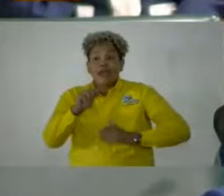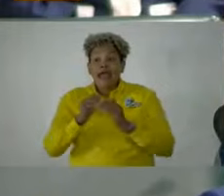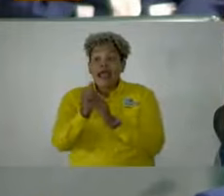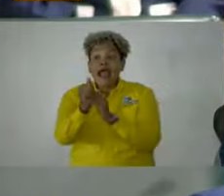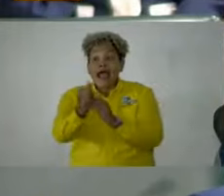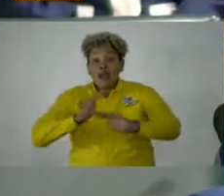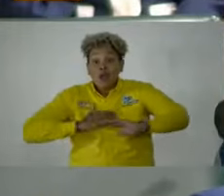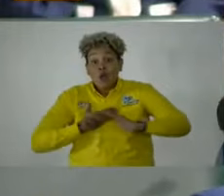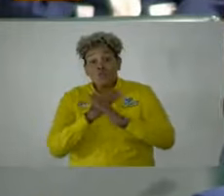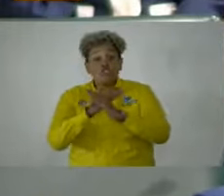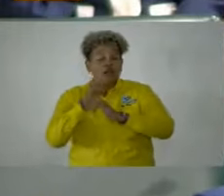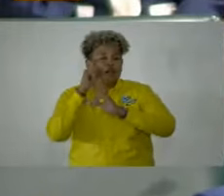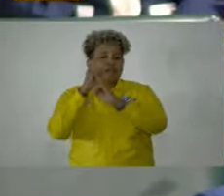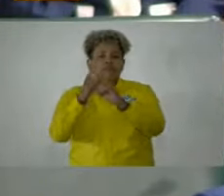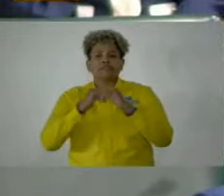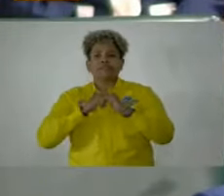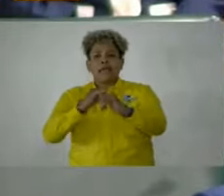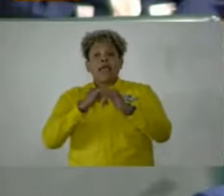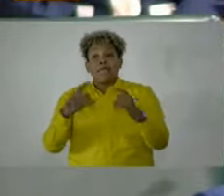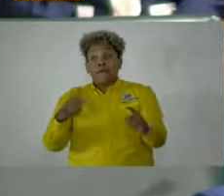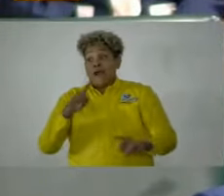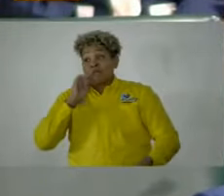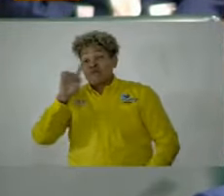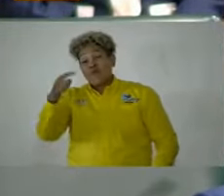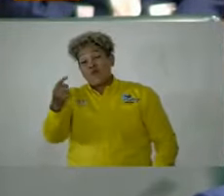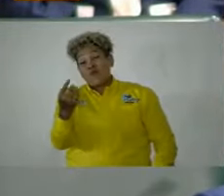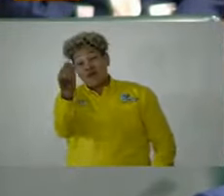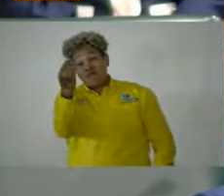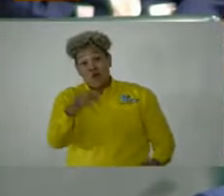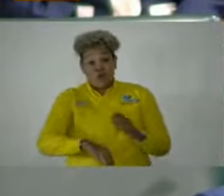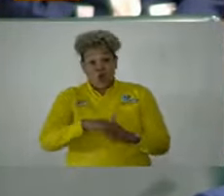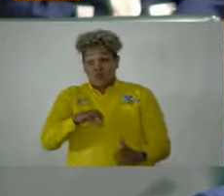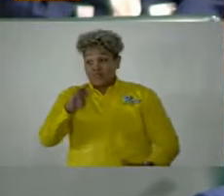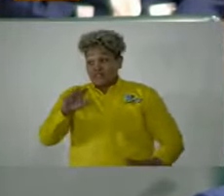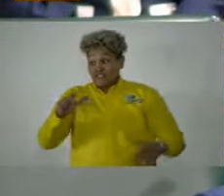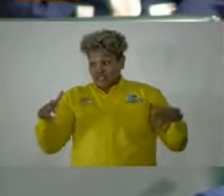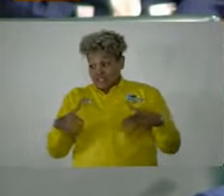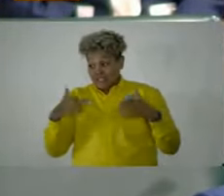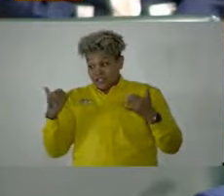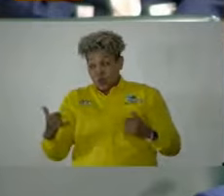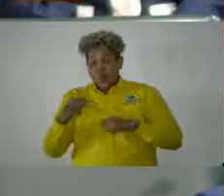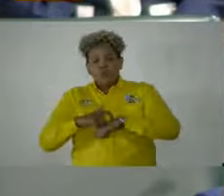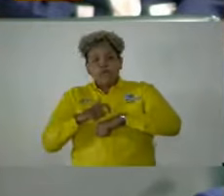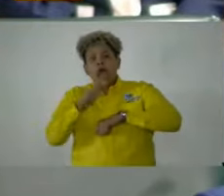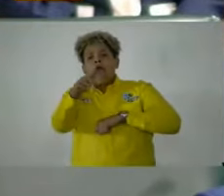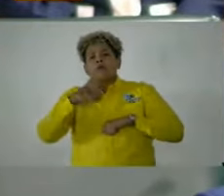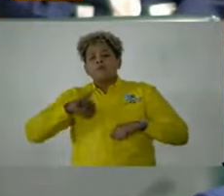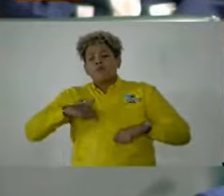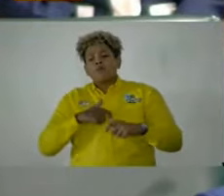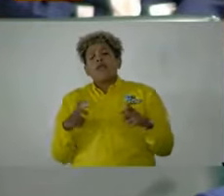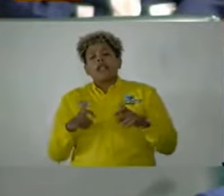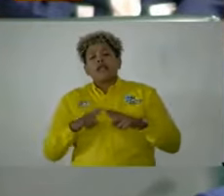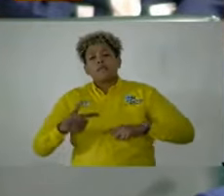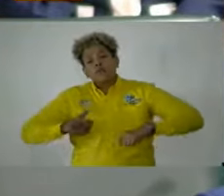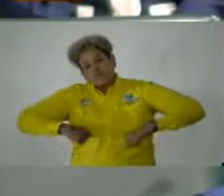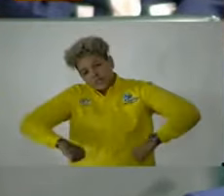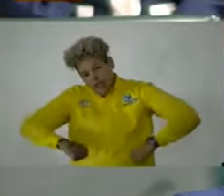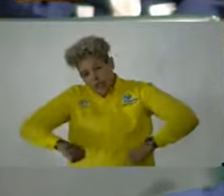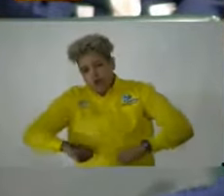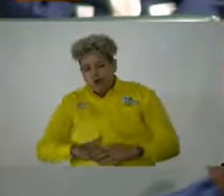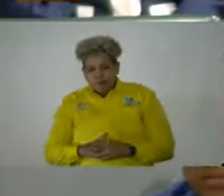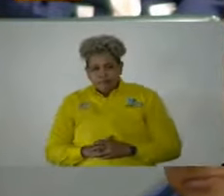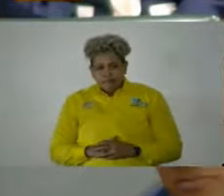along our shared journey. Though only 14 out of 63 at this time, we little but with Talawa.